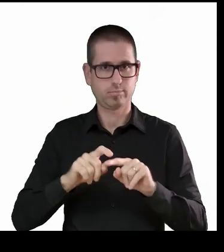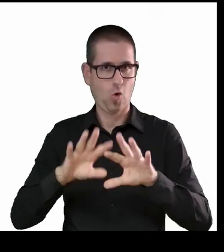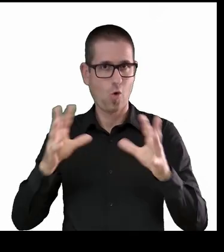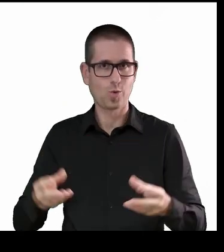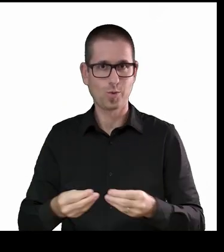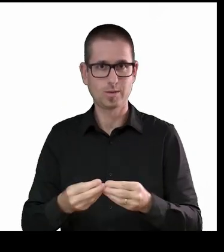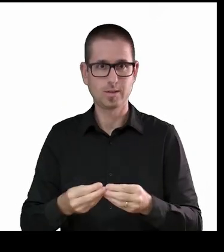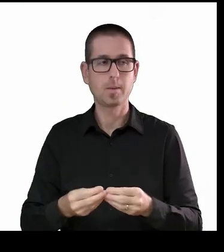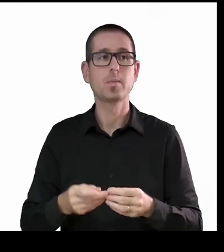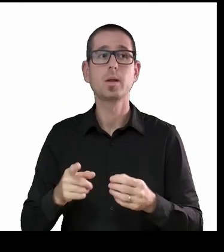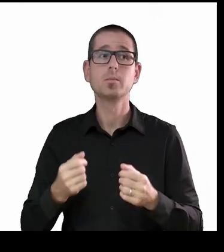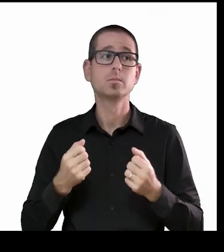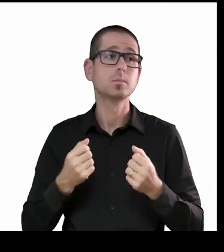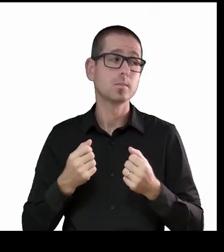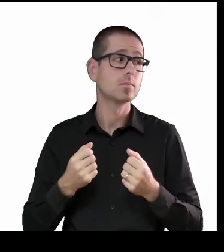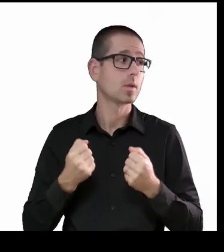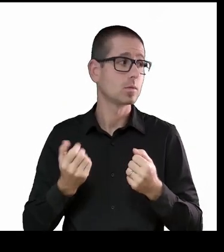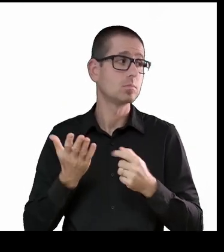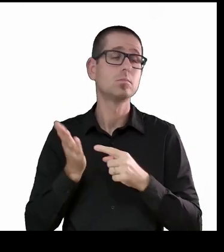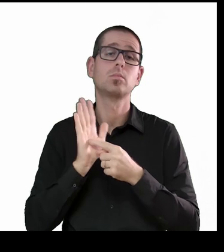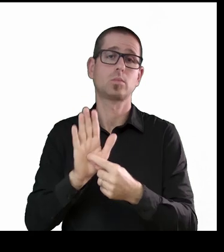already exposed, but a short